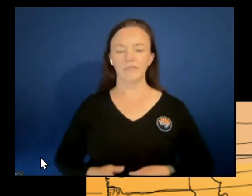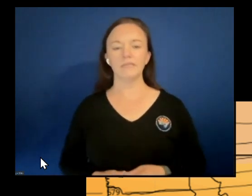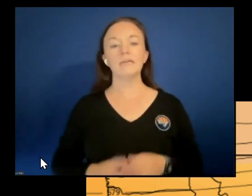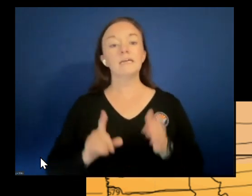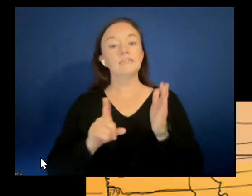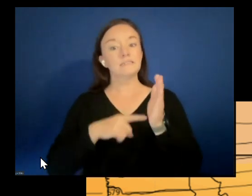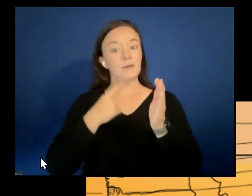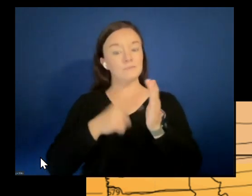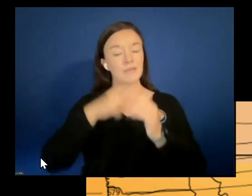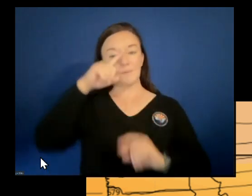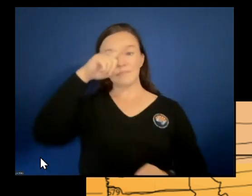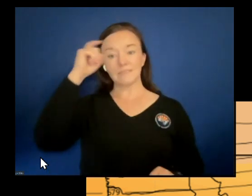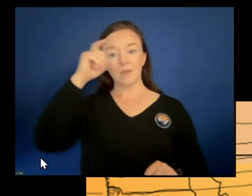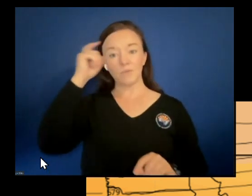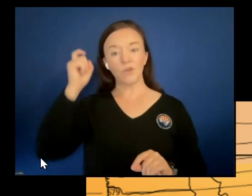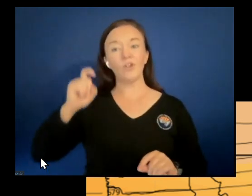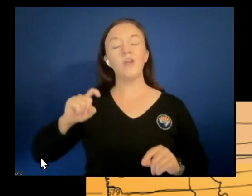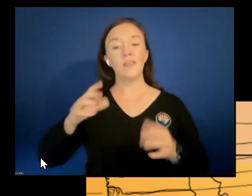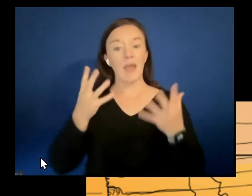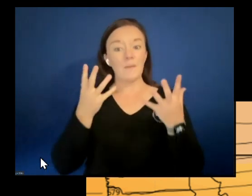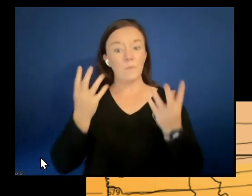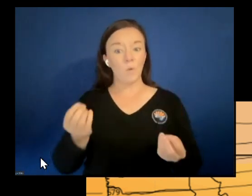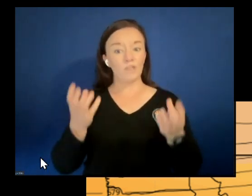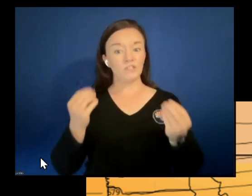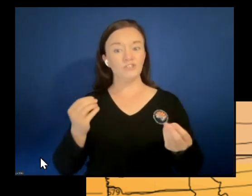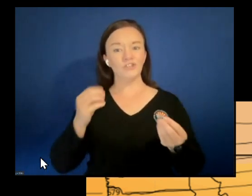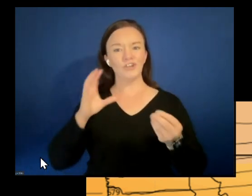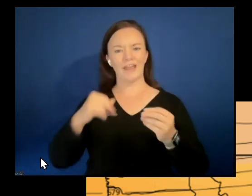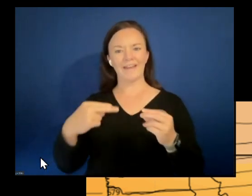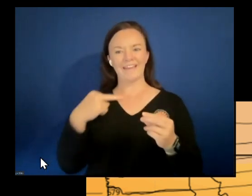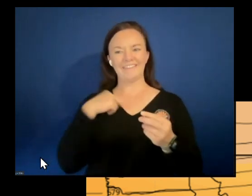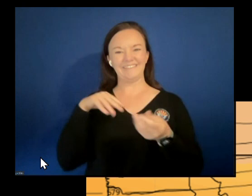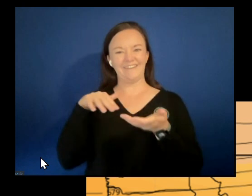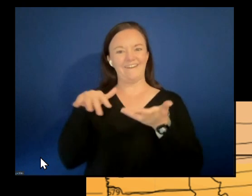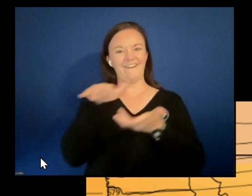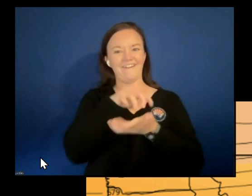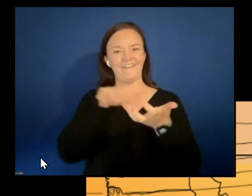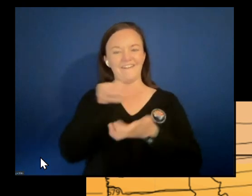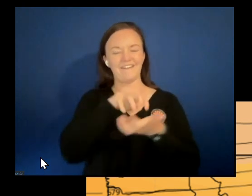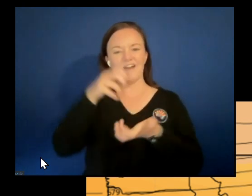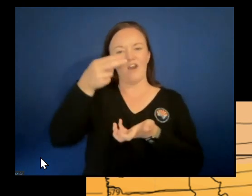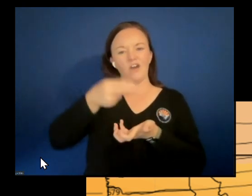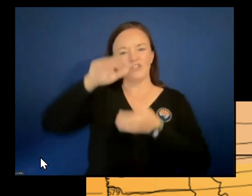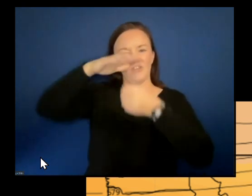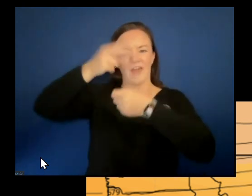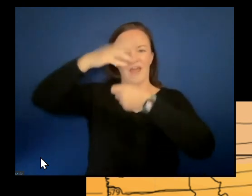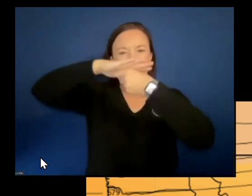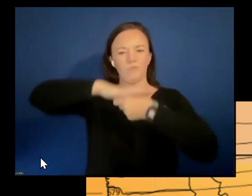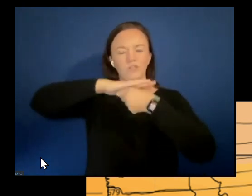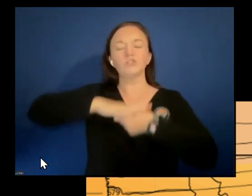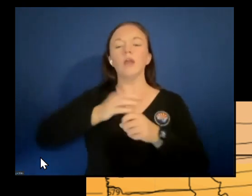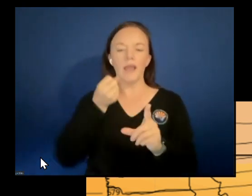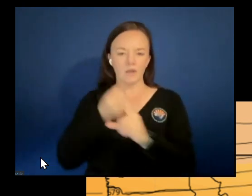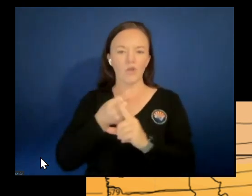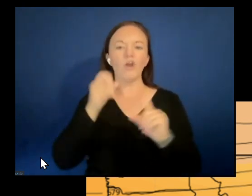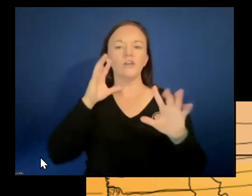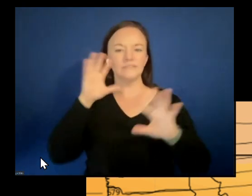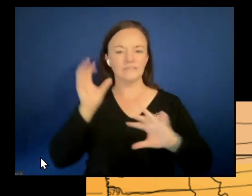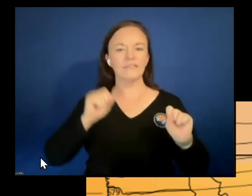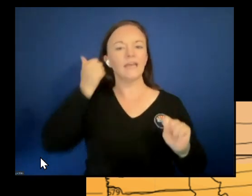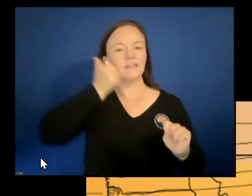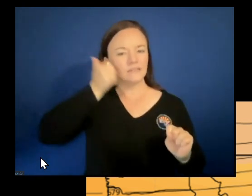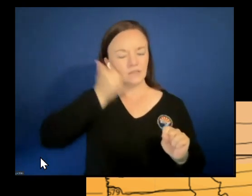underneath the high for daily thunderstorms. But we're not looking at thunderstorms quite as widespread as what we're looking at for the next several